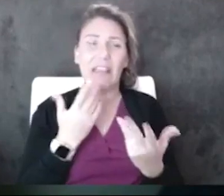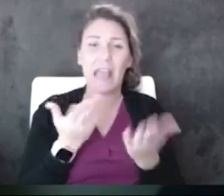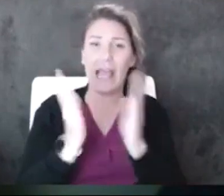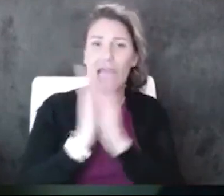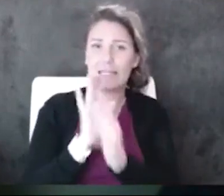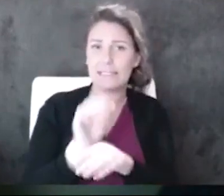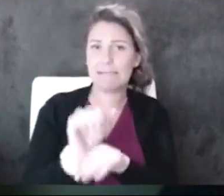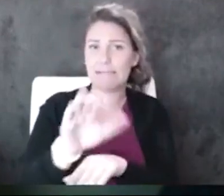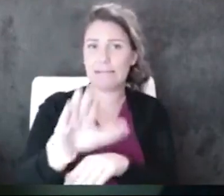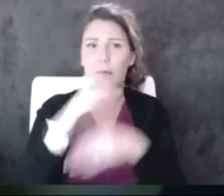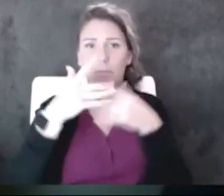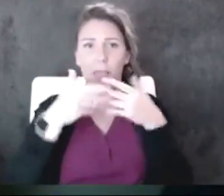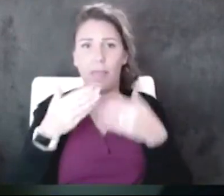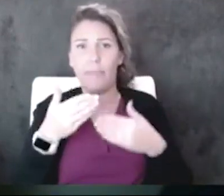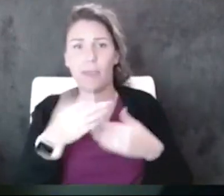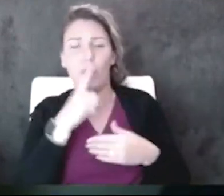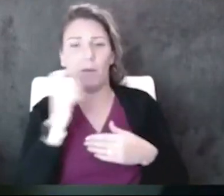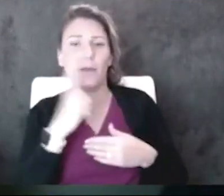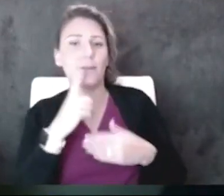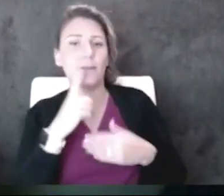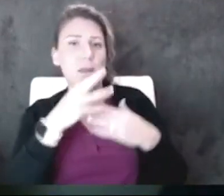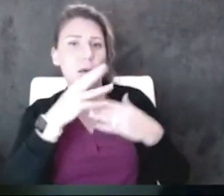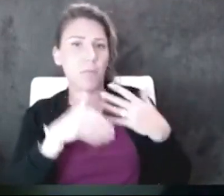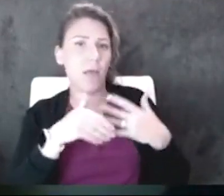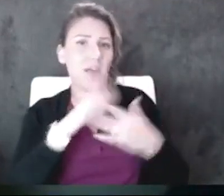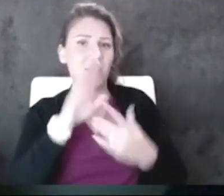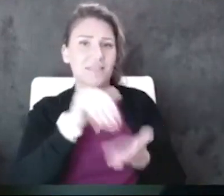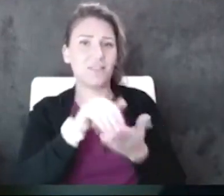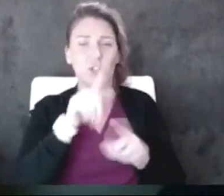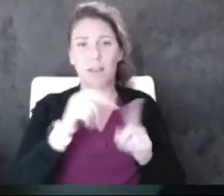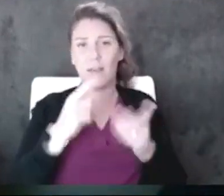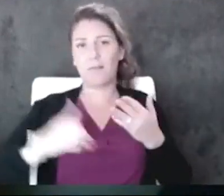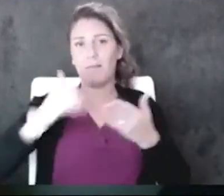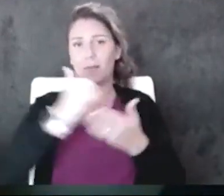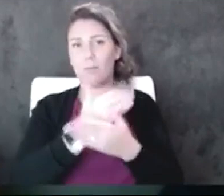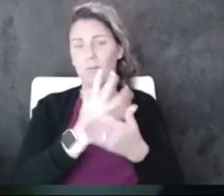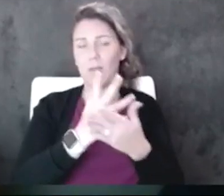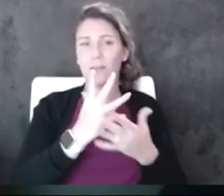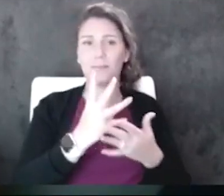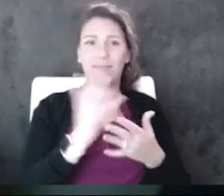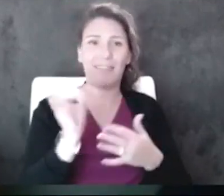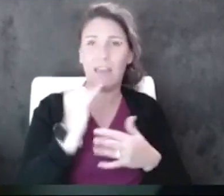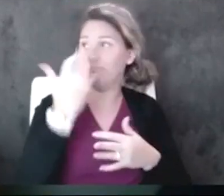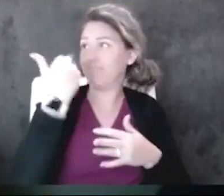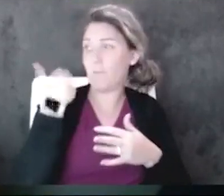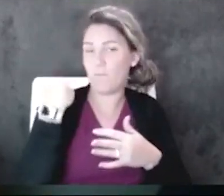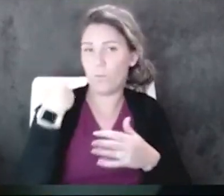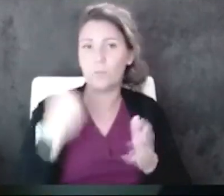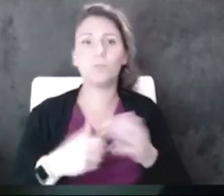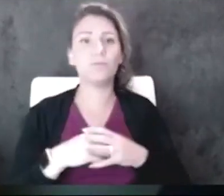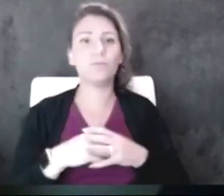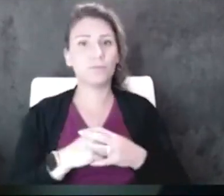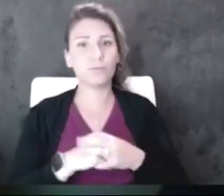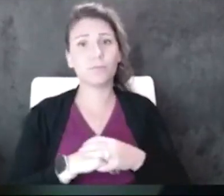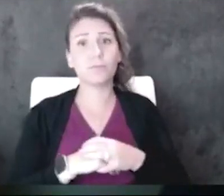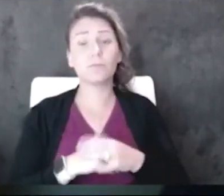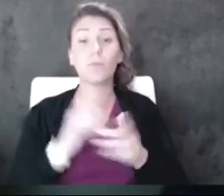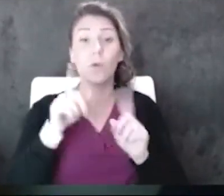there because those blood centers are probably not able to collect in the capacity they have been collecting. So when